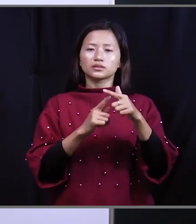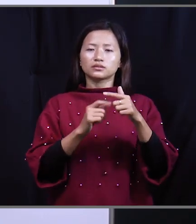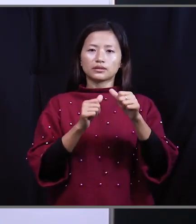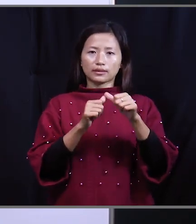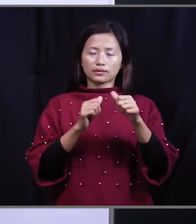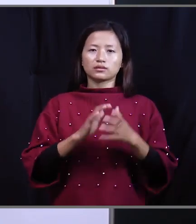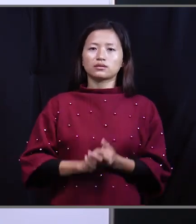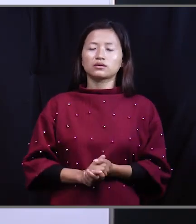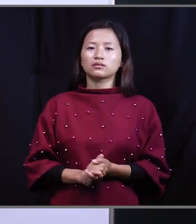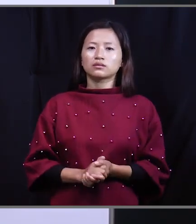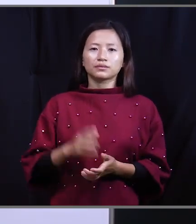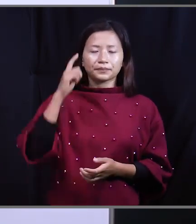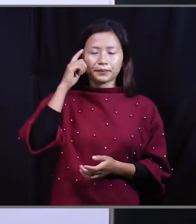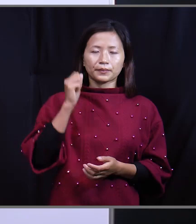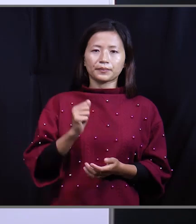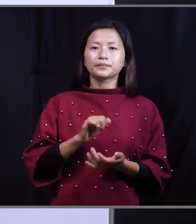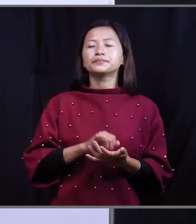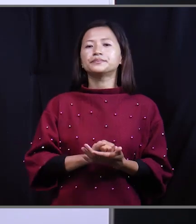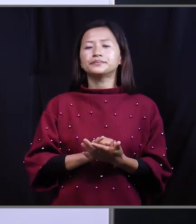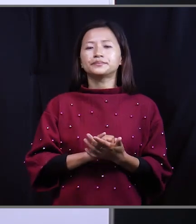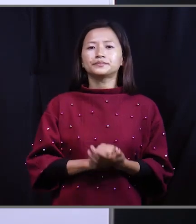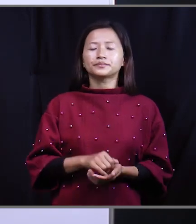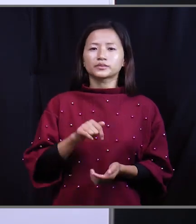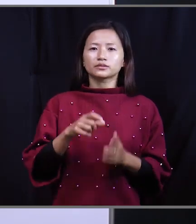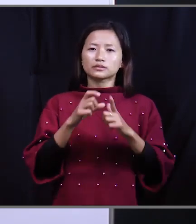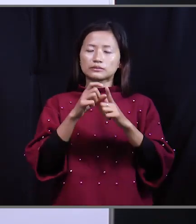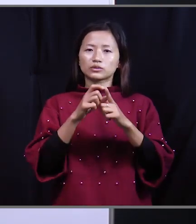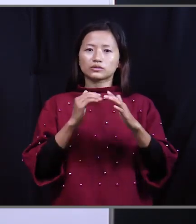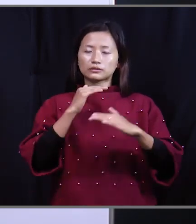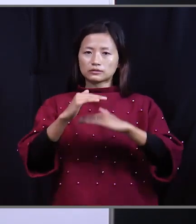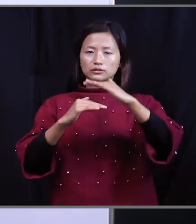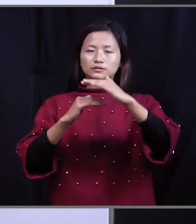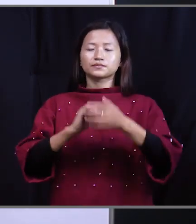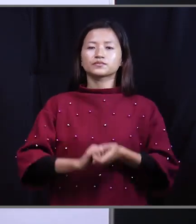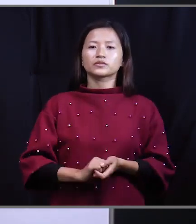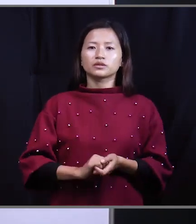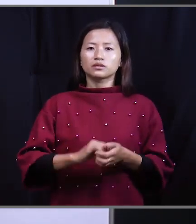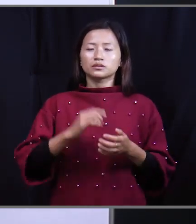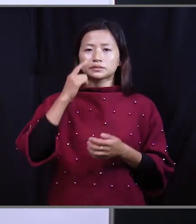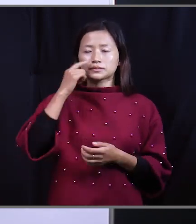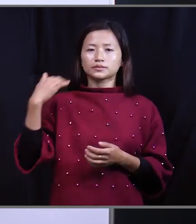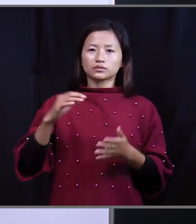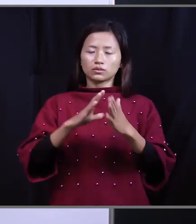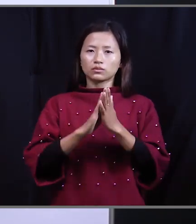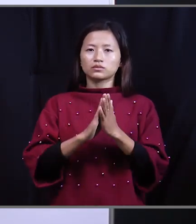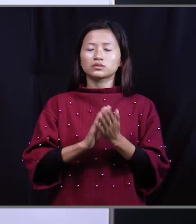C-H-I-A-S-M-A-T-A. Chiasmata, remember that. At this diploting stage, you will see that the sister,